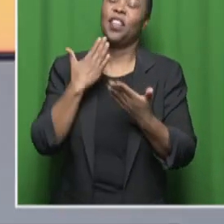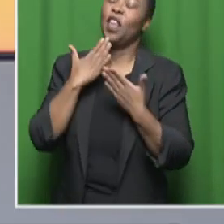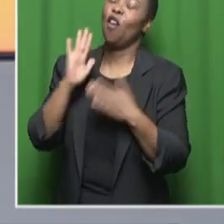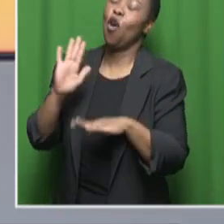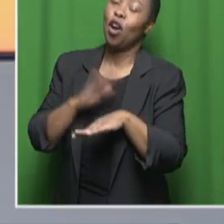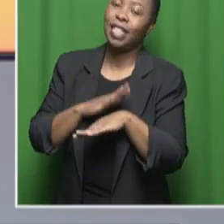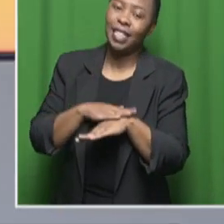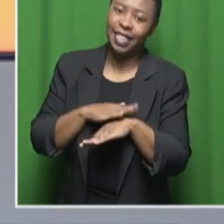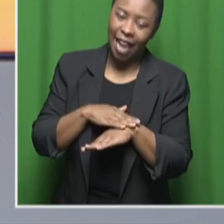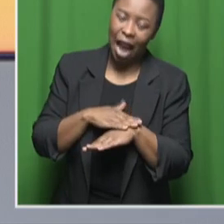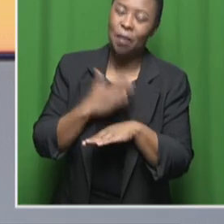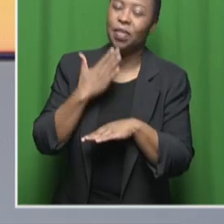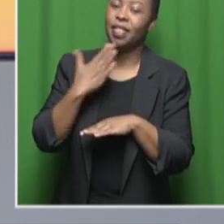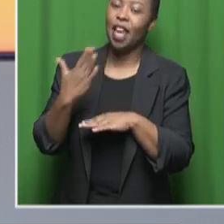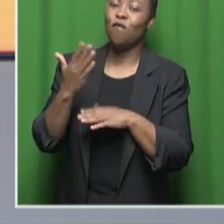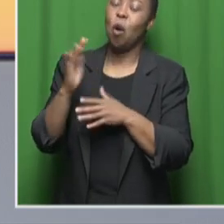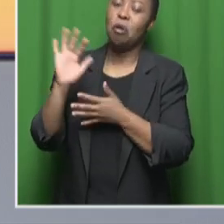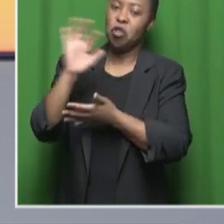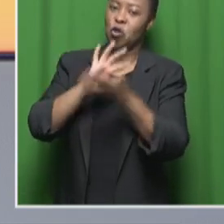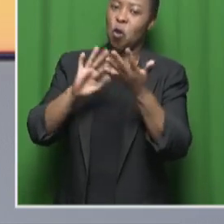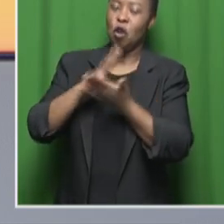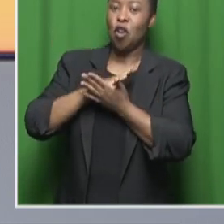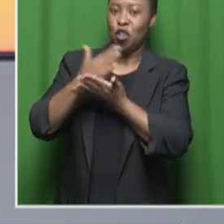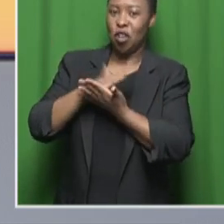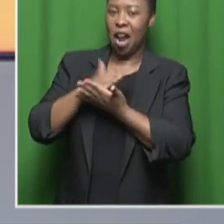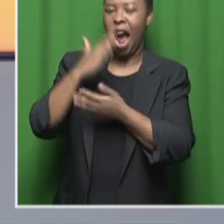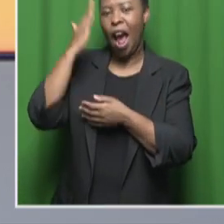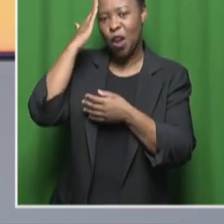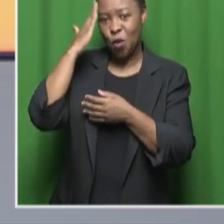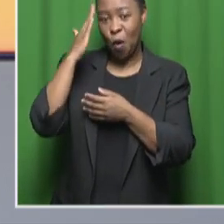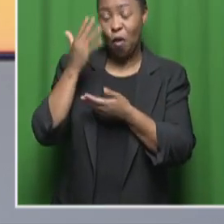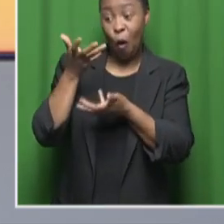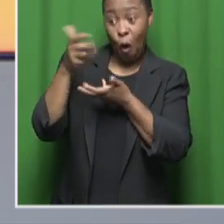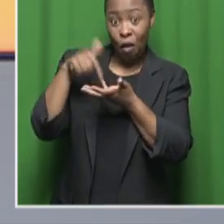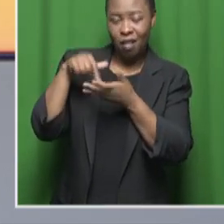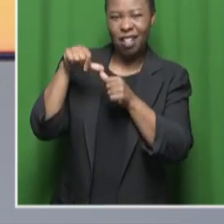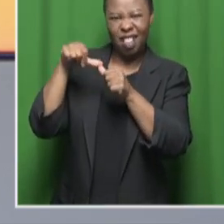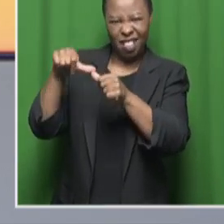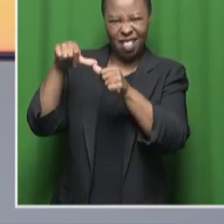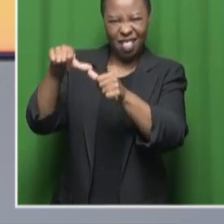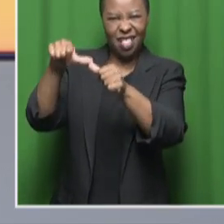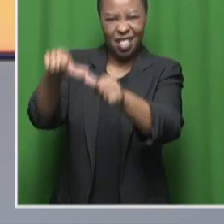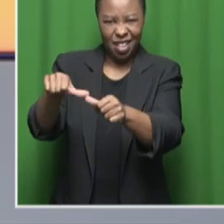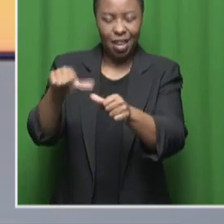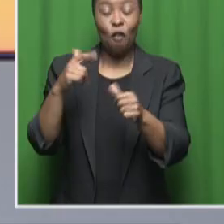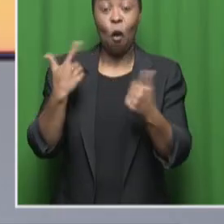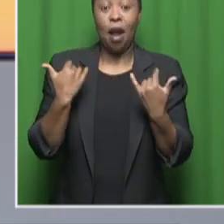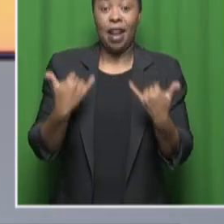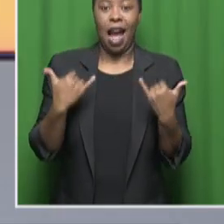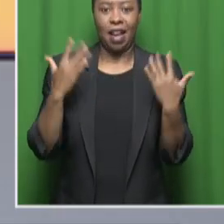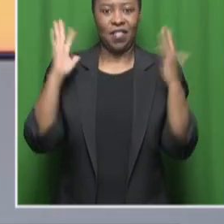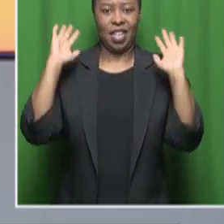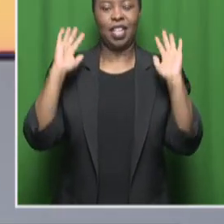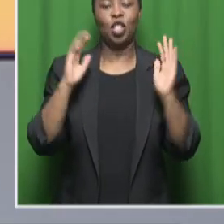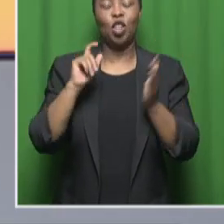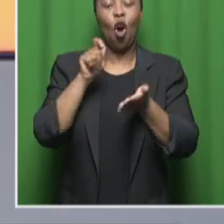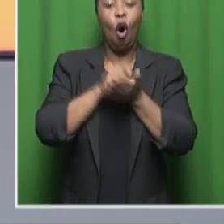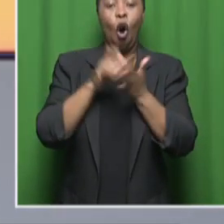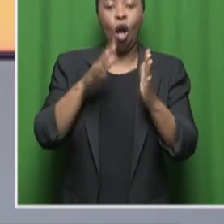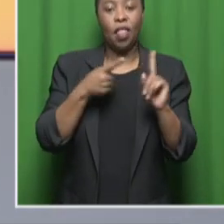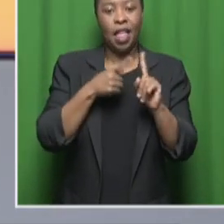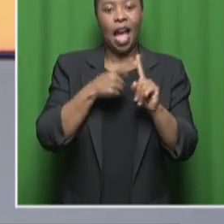thoughts to paper and for sharing the story. I know that the conversation continues. Aluta continua. Yeah. We'll leave it there for now. The author of Poor Folks,